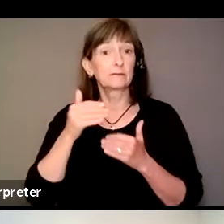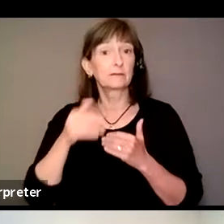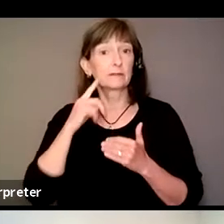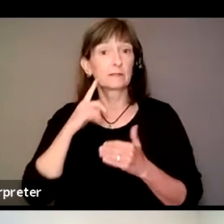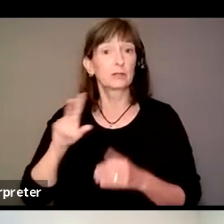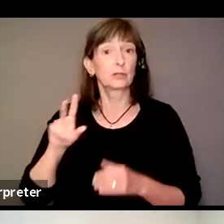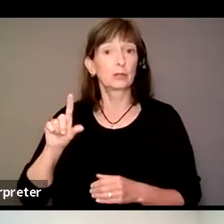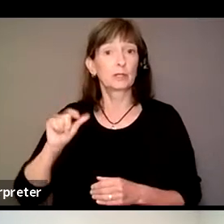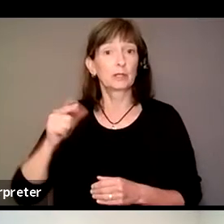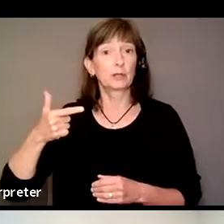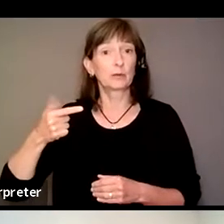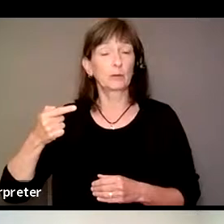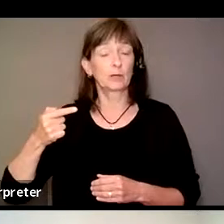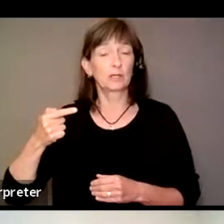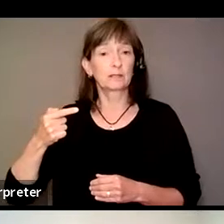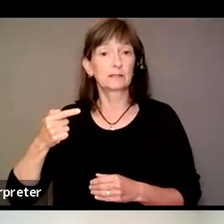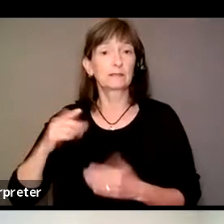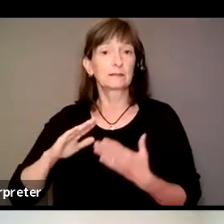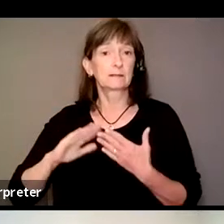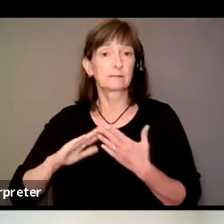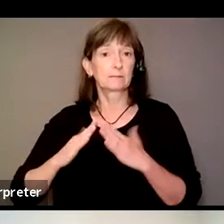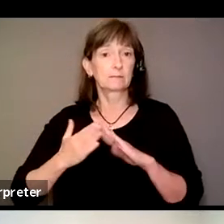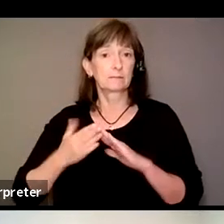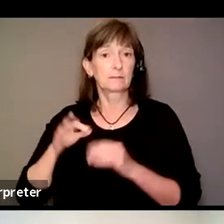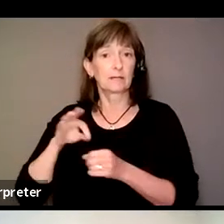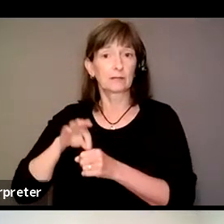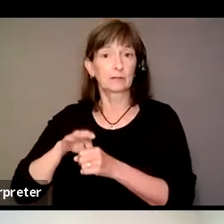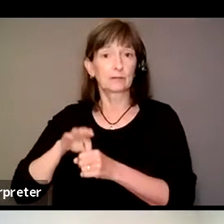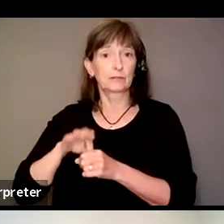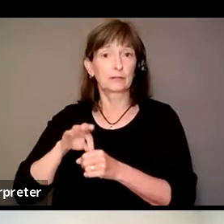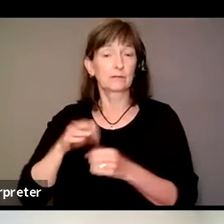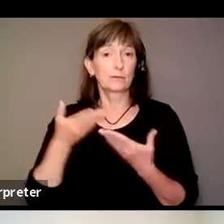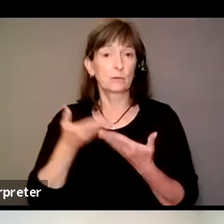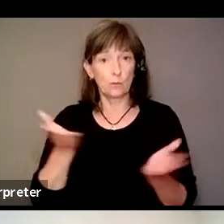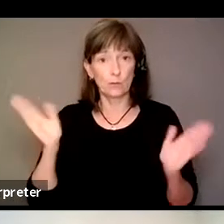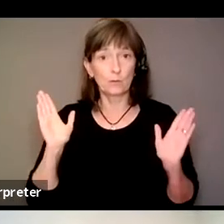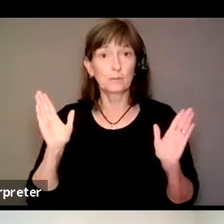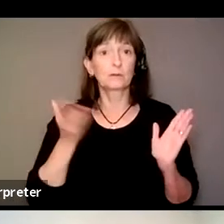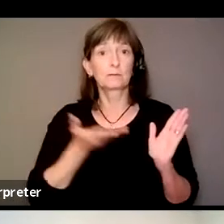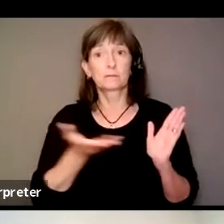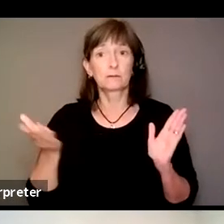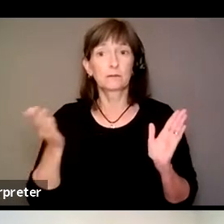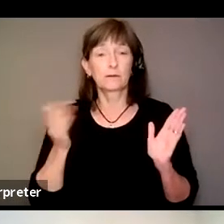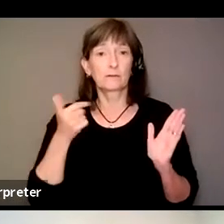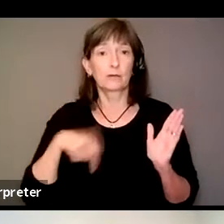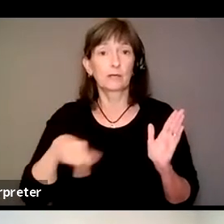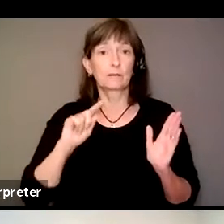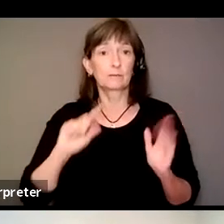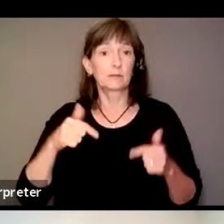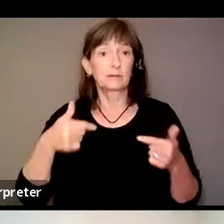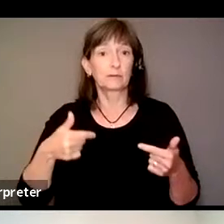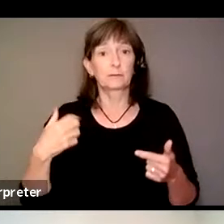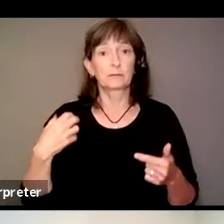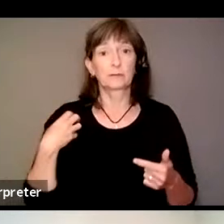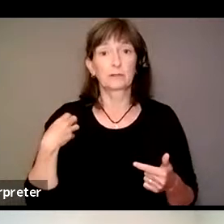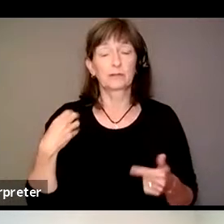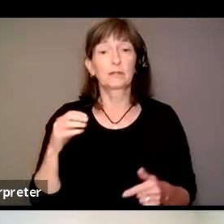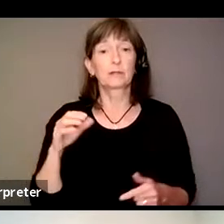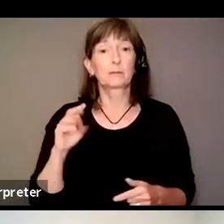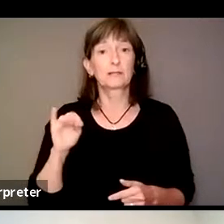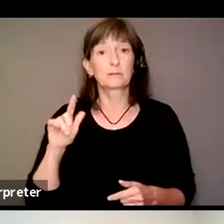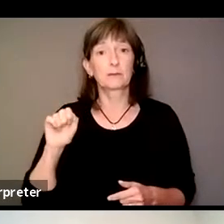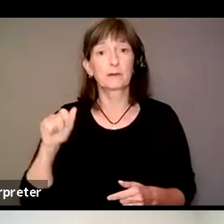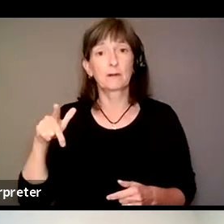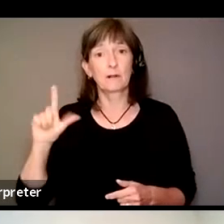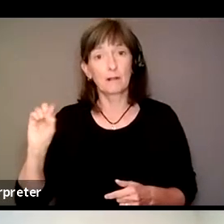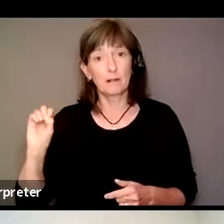elections. Our live broadcast is now open, and I'll turn the event over to Krista Lynn Howell, Minister of Municipal Affairs, Municipal